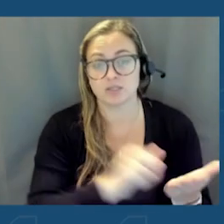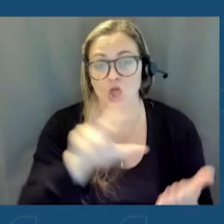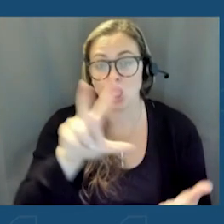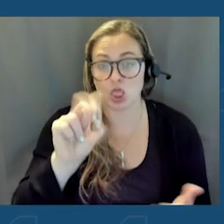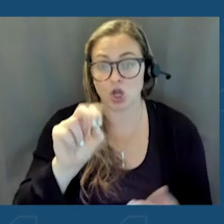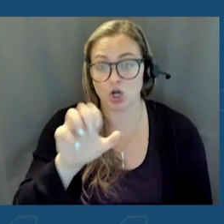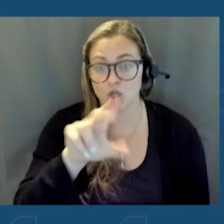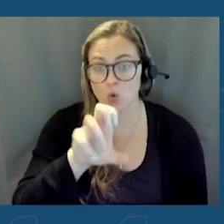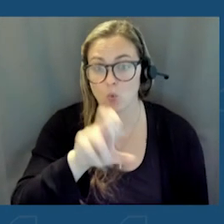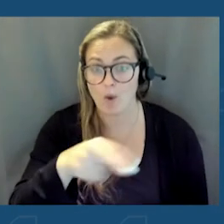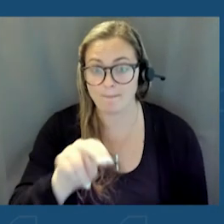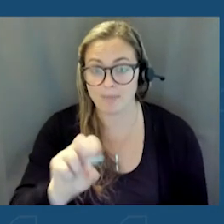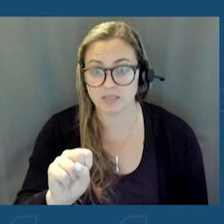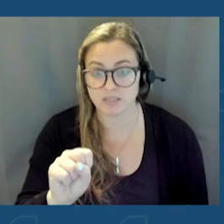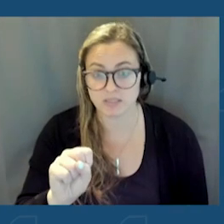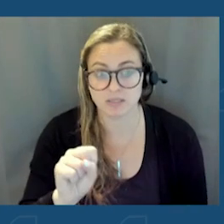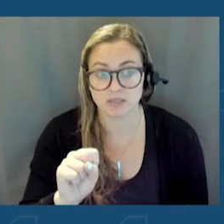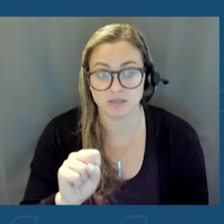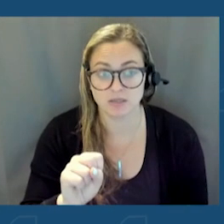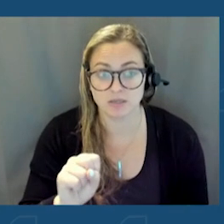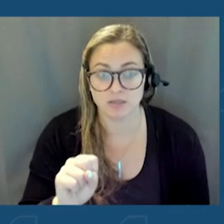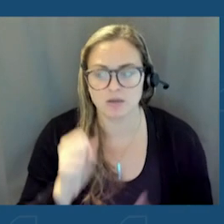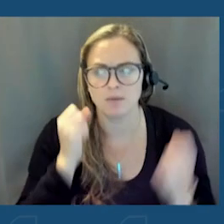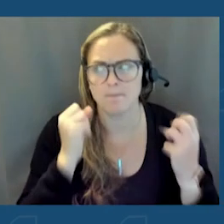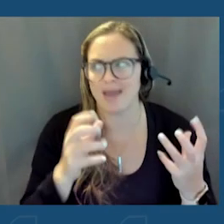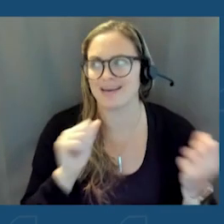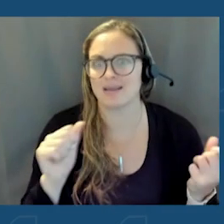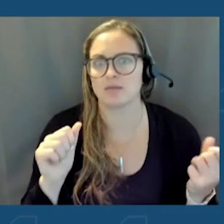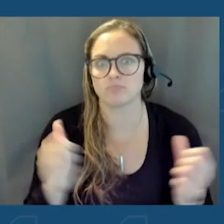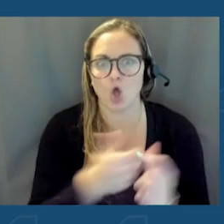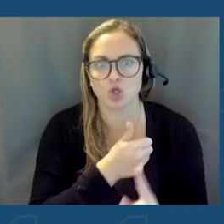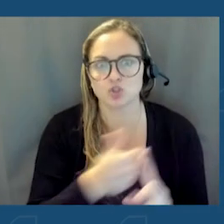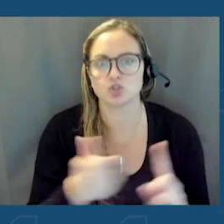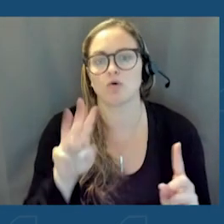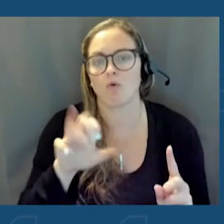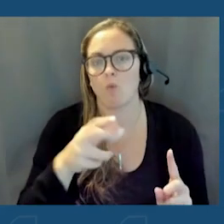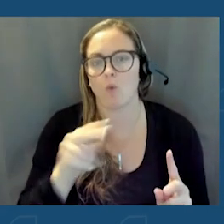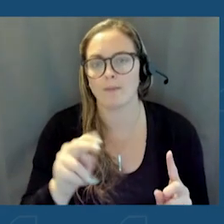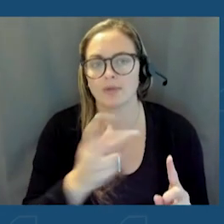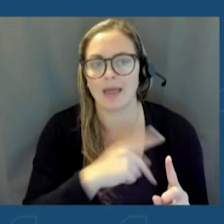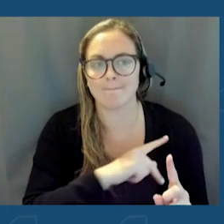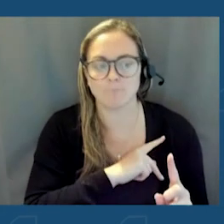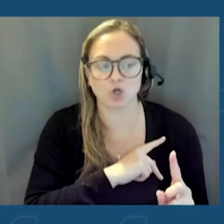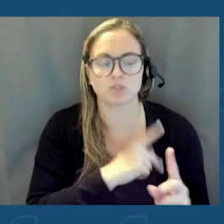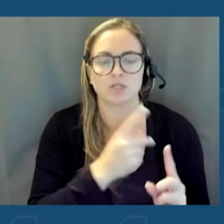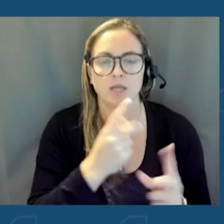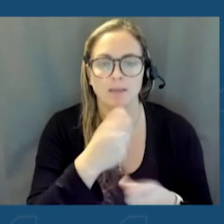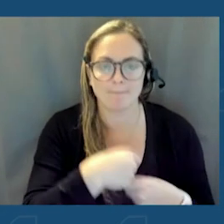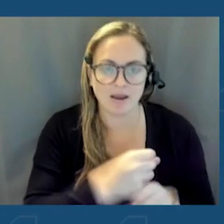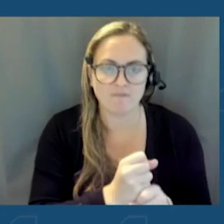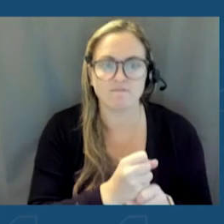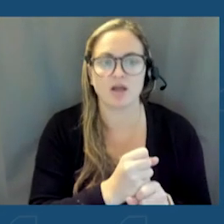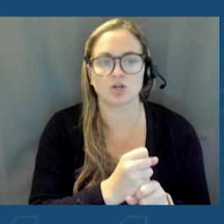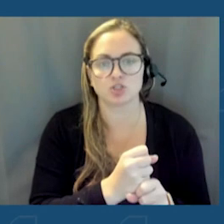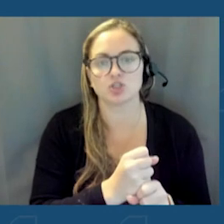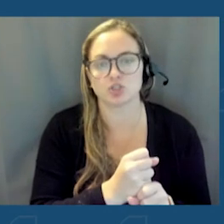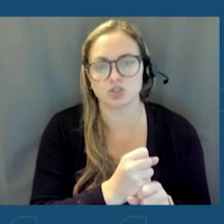weapons, and innumerable assault weapons, and personally manufactured firearms. We call them ghost